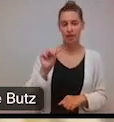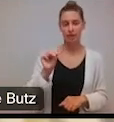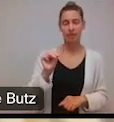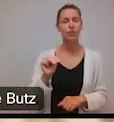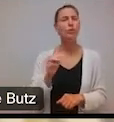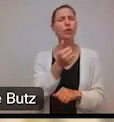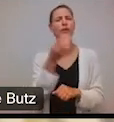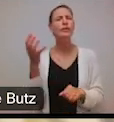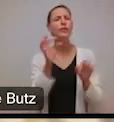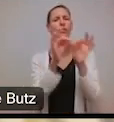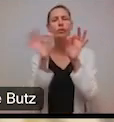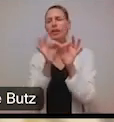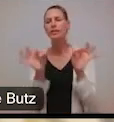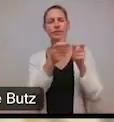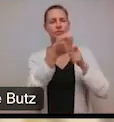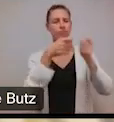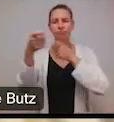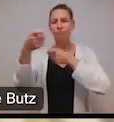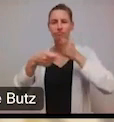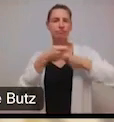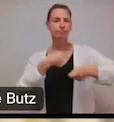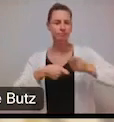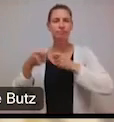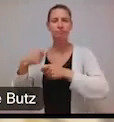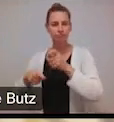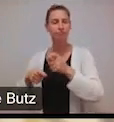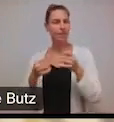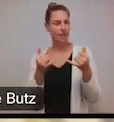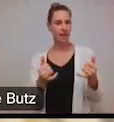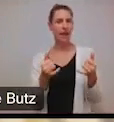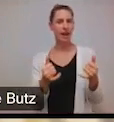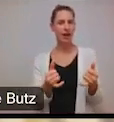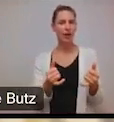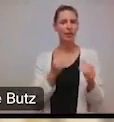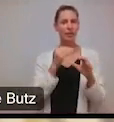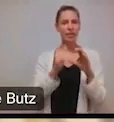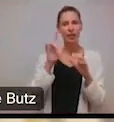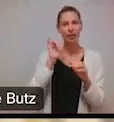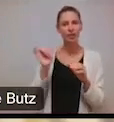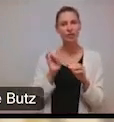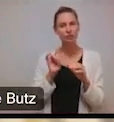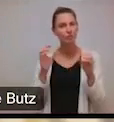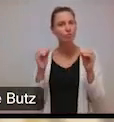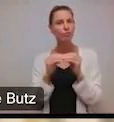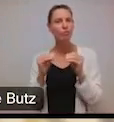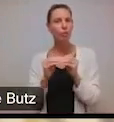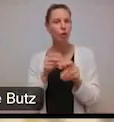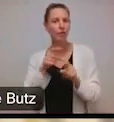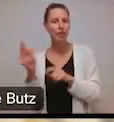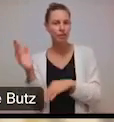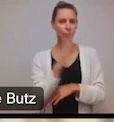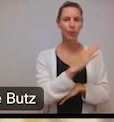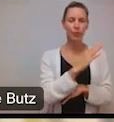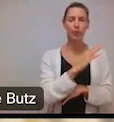those phrases, we have created a much more professional sounding email. John